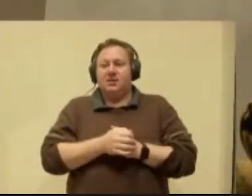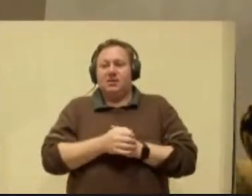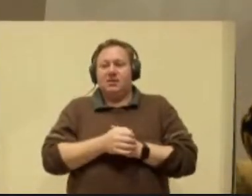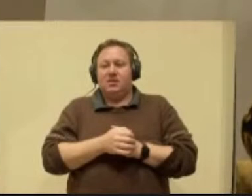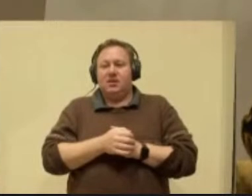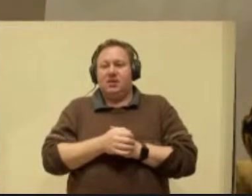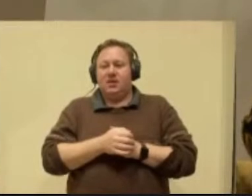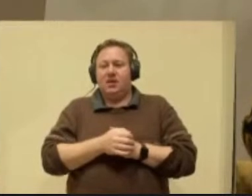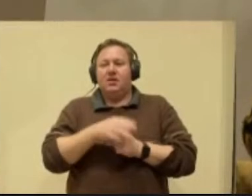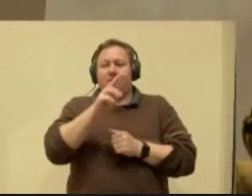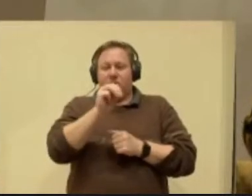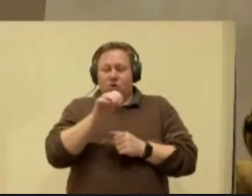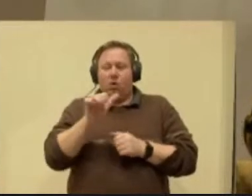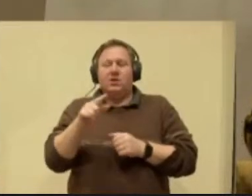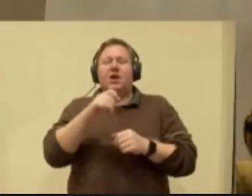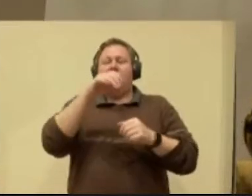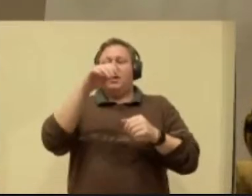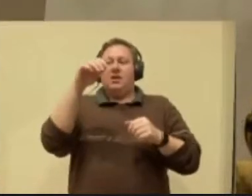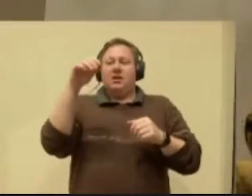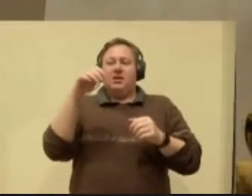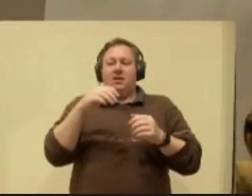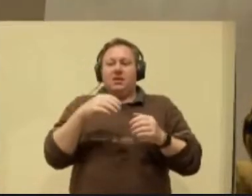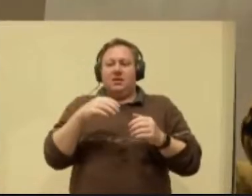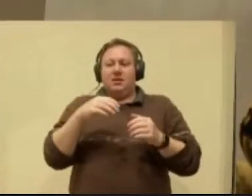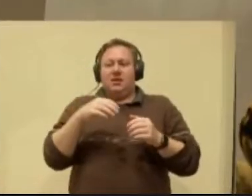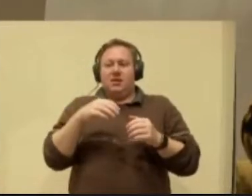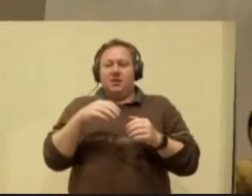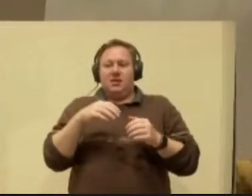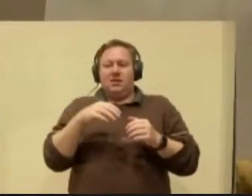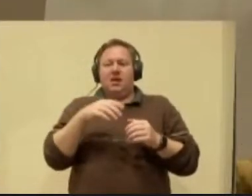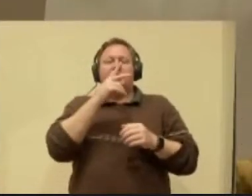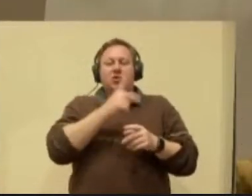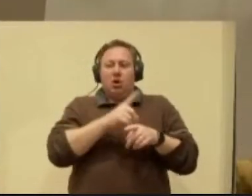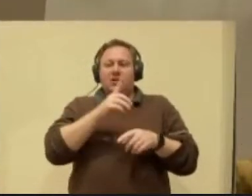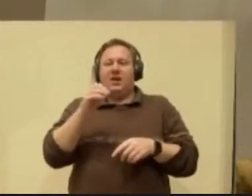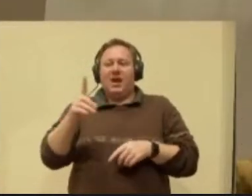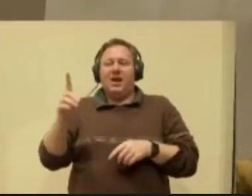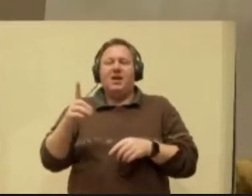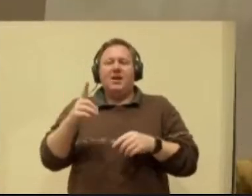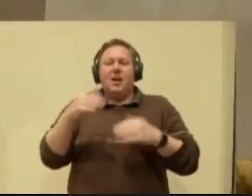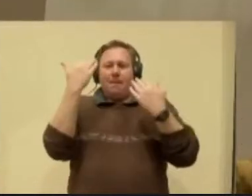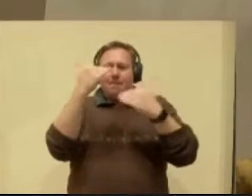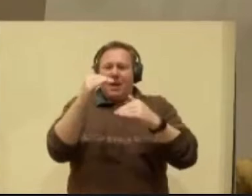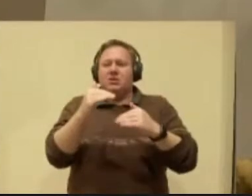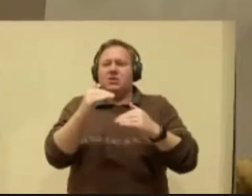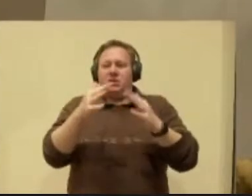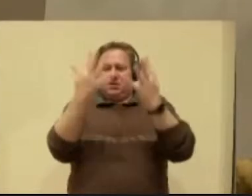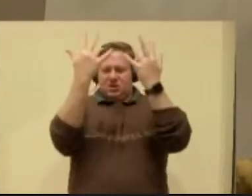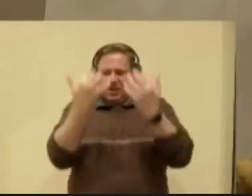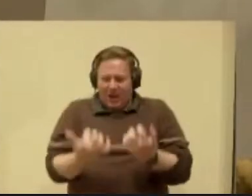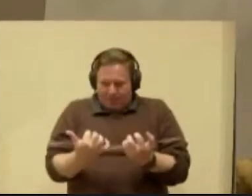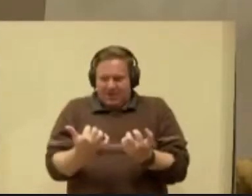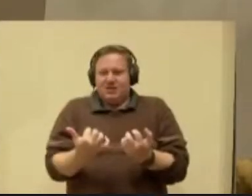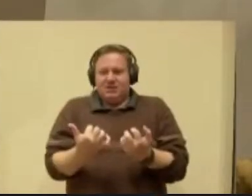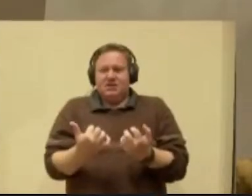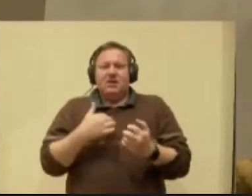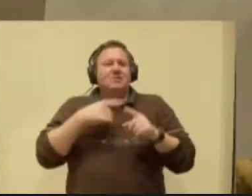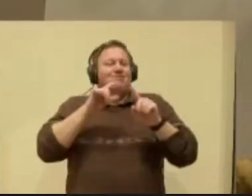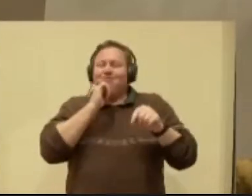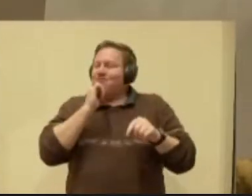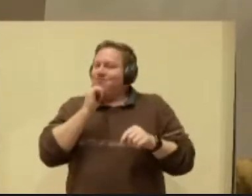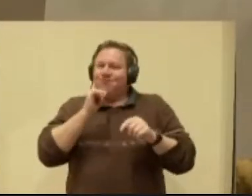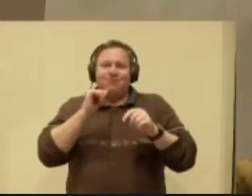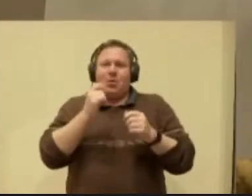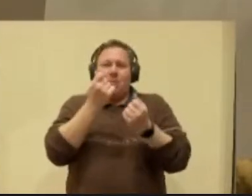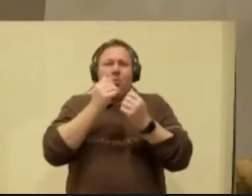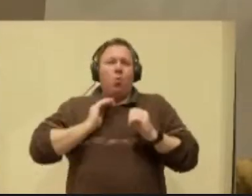because of the limited budgets we don't have major projects on a rebel chair where we can take massively women and